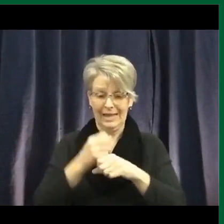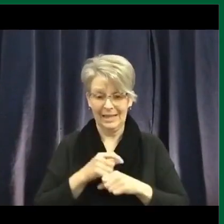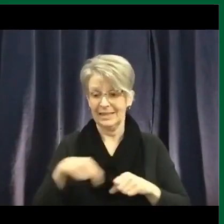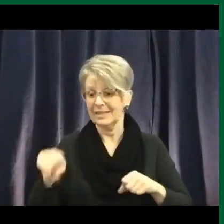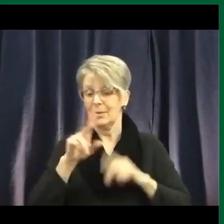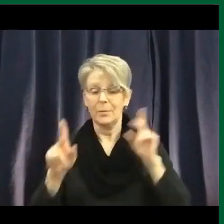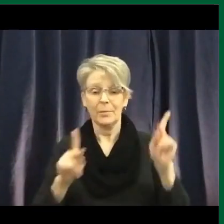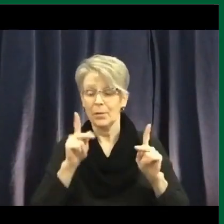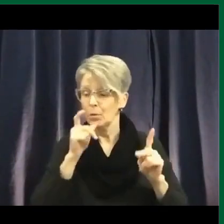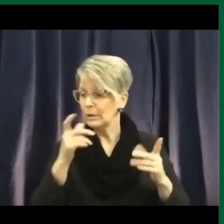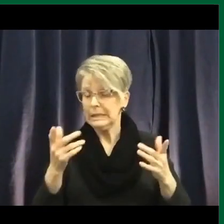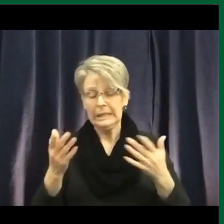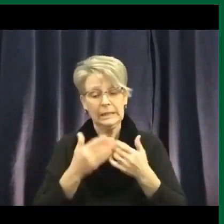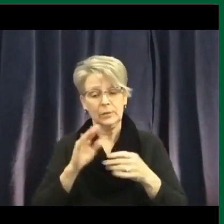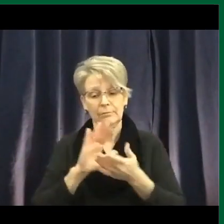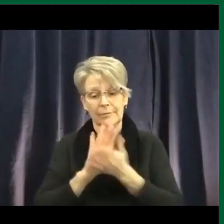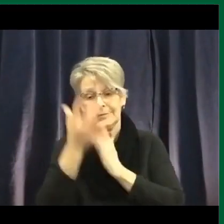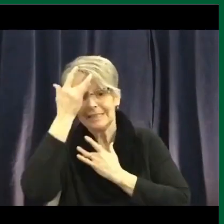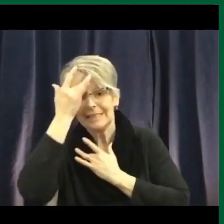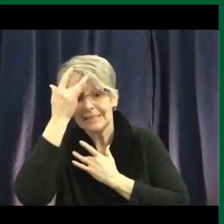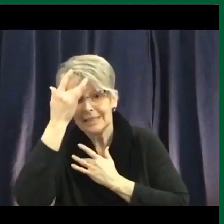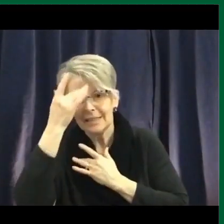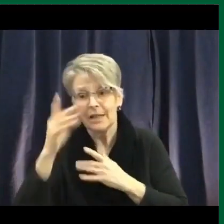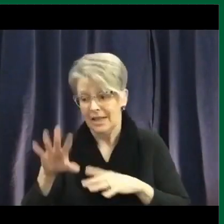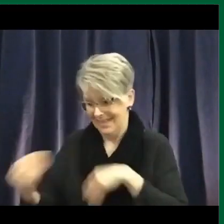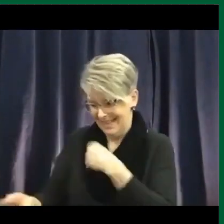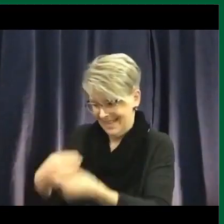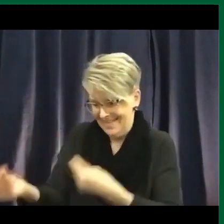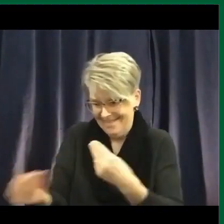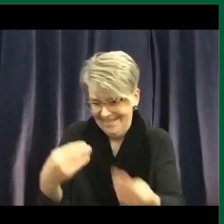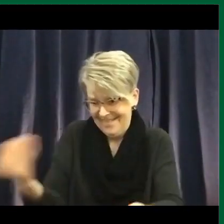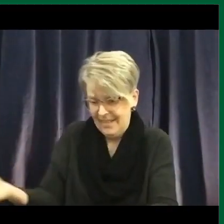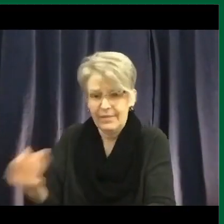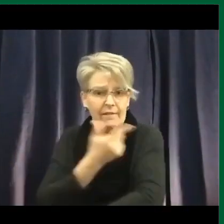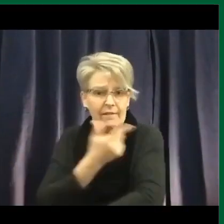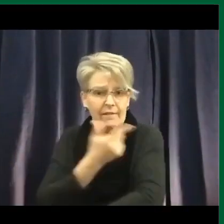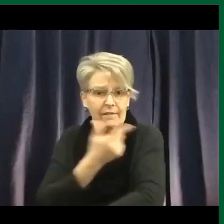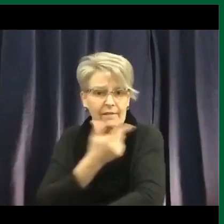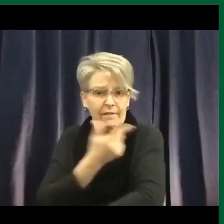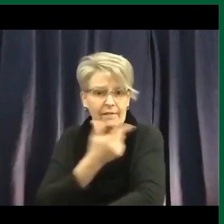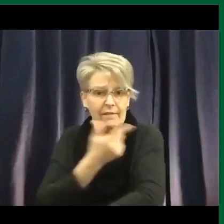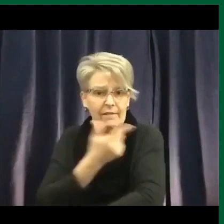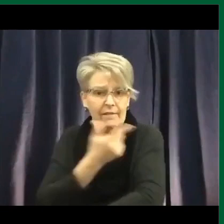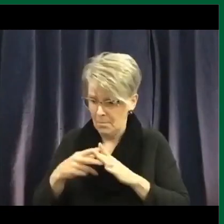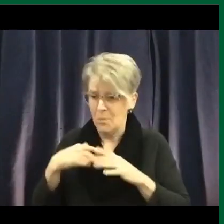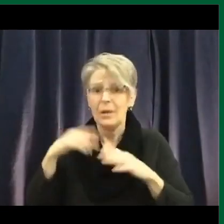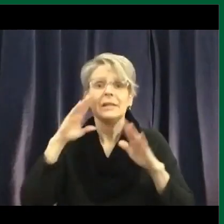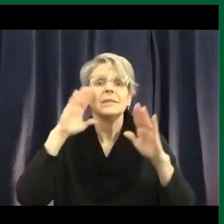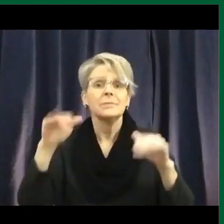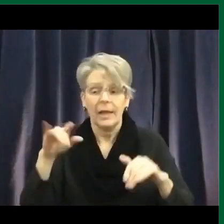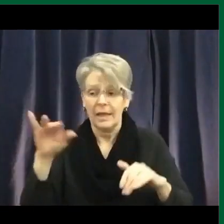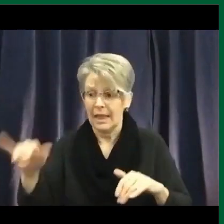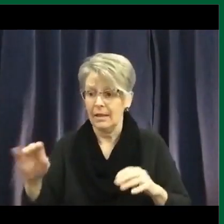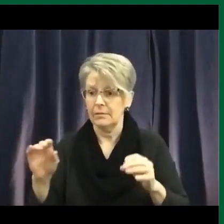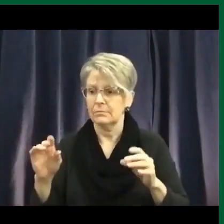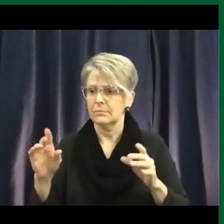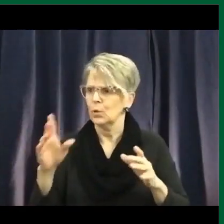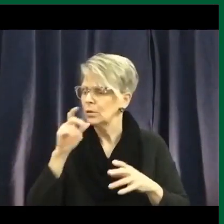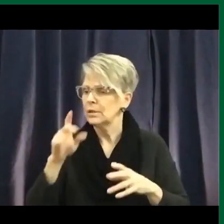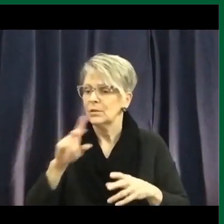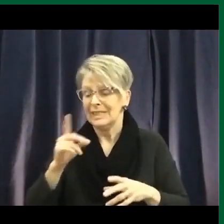communities access to this vaccine, we do expect our hospitalizations and those severe outcomes to continue to